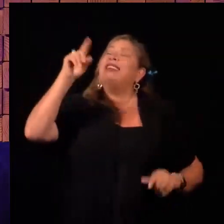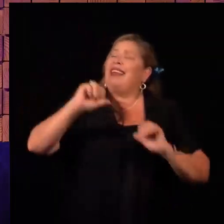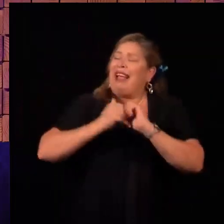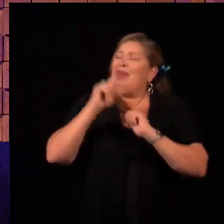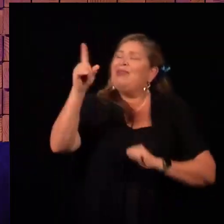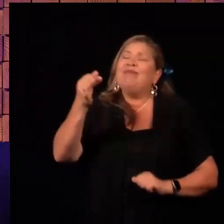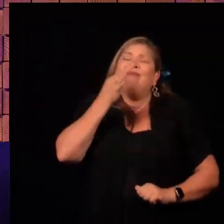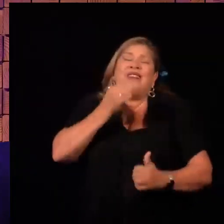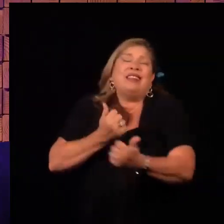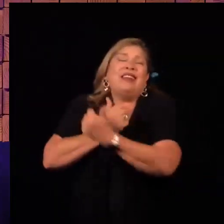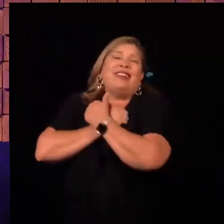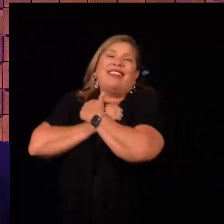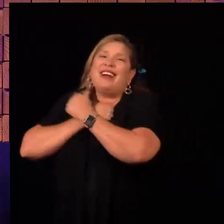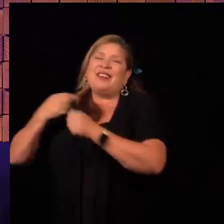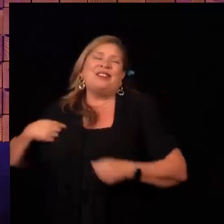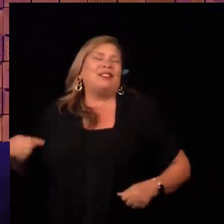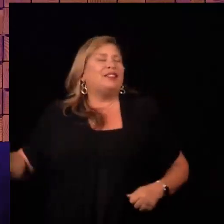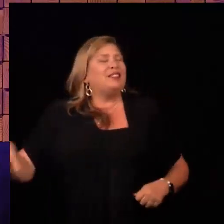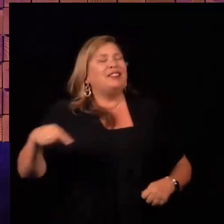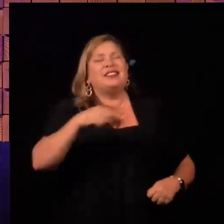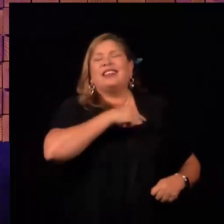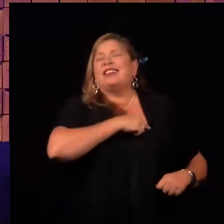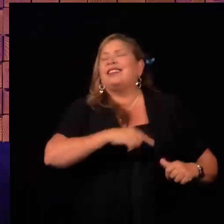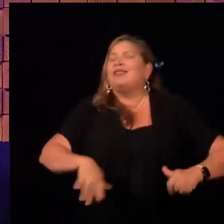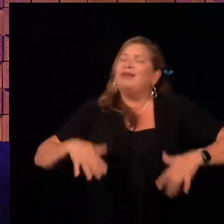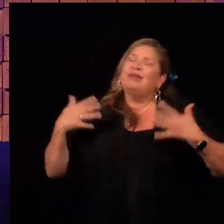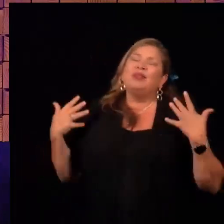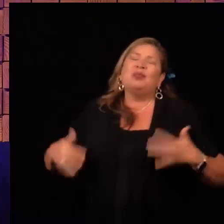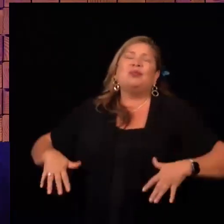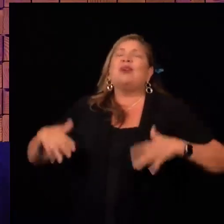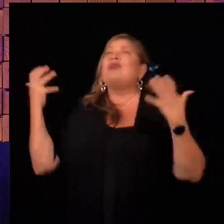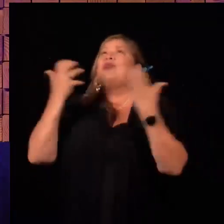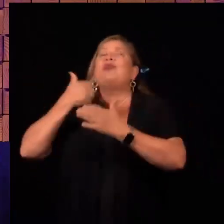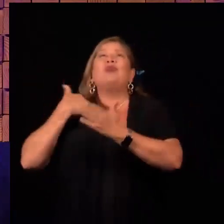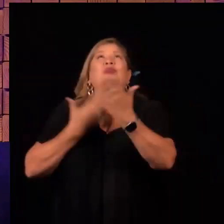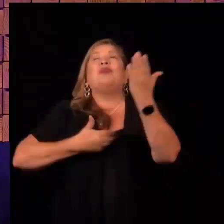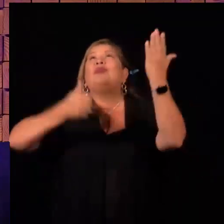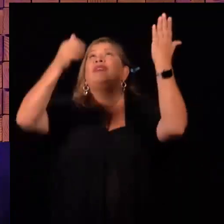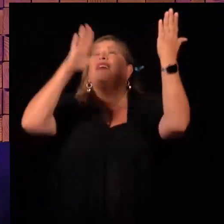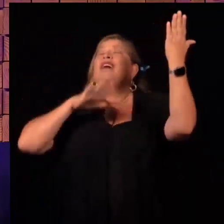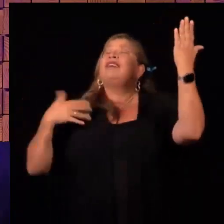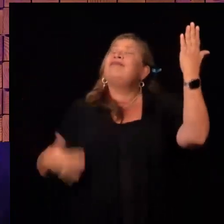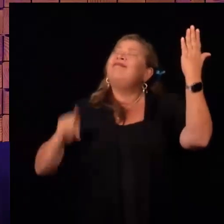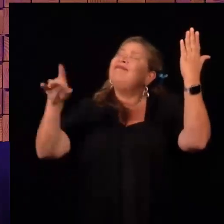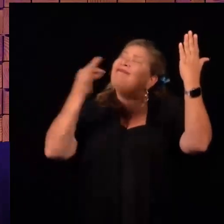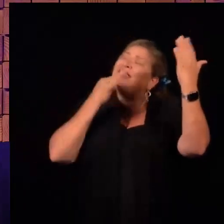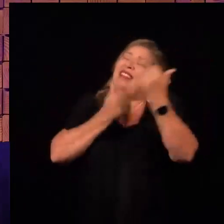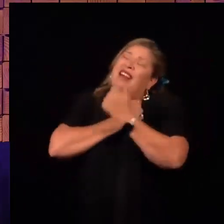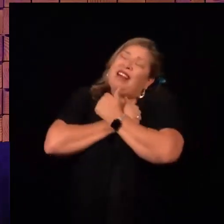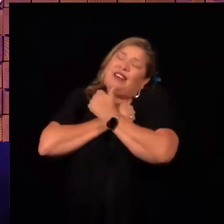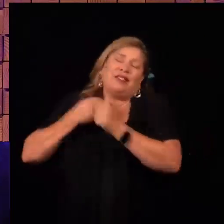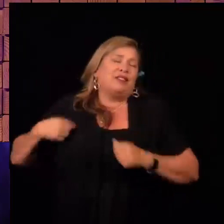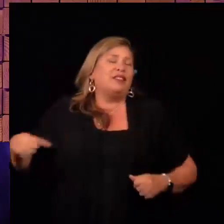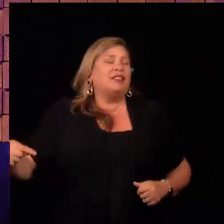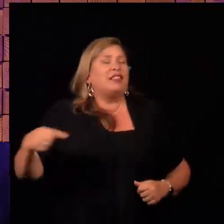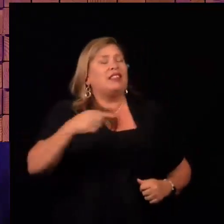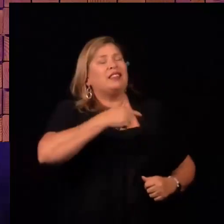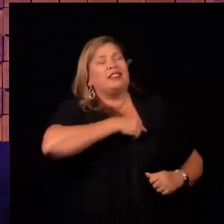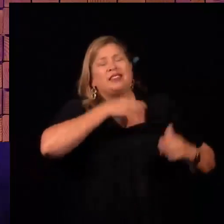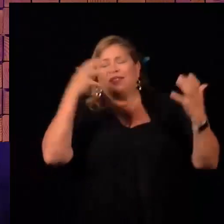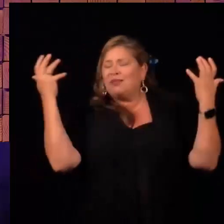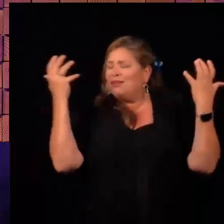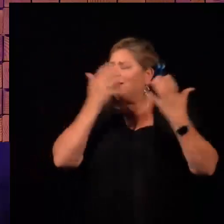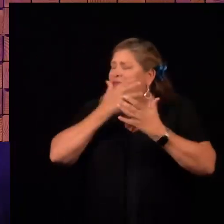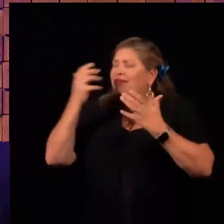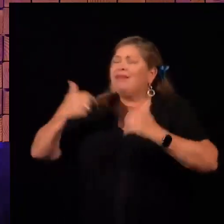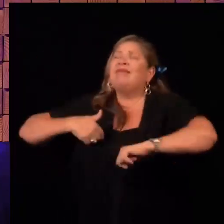way that he loves us. Oh, how he loves